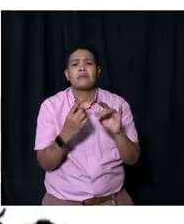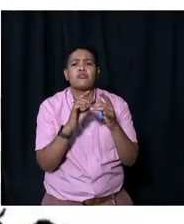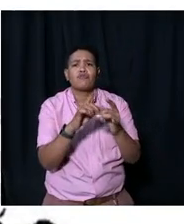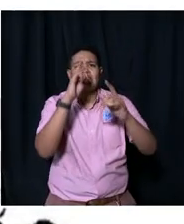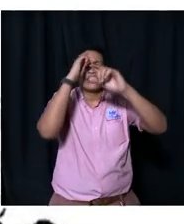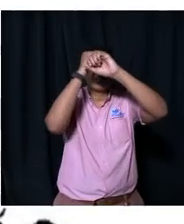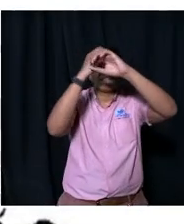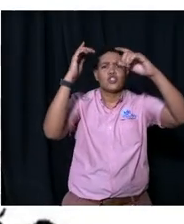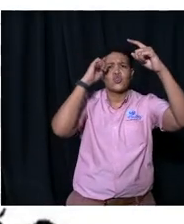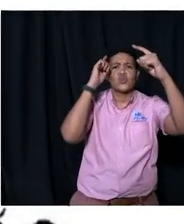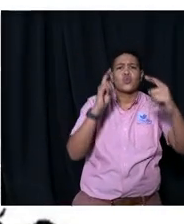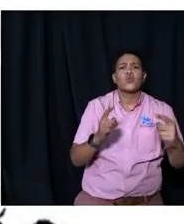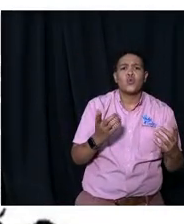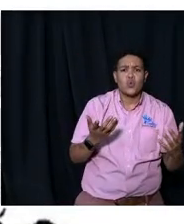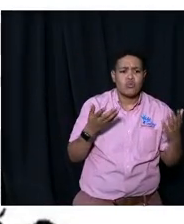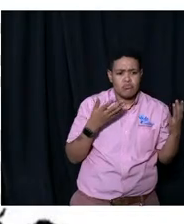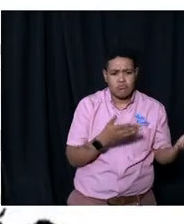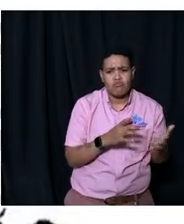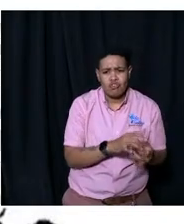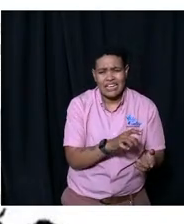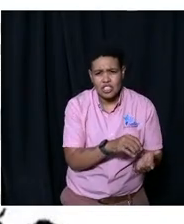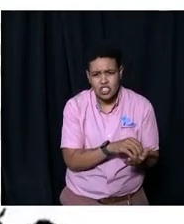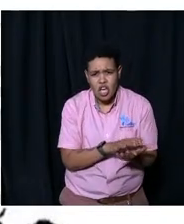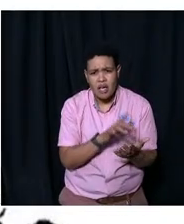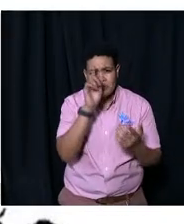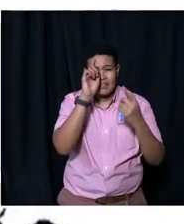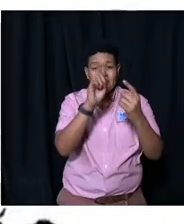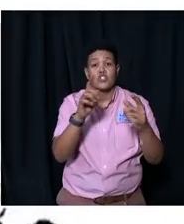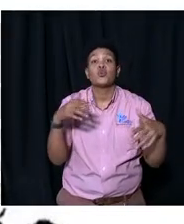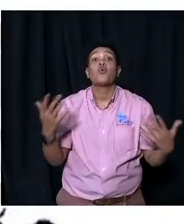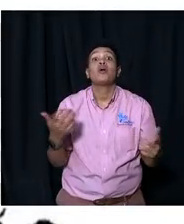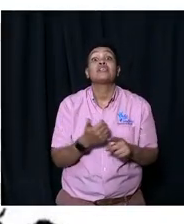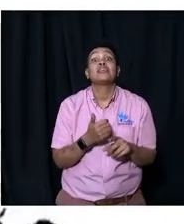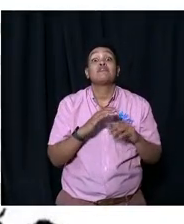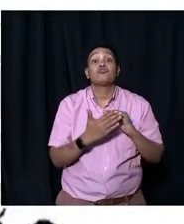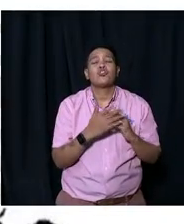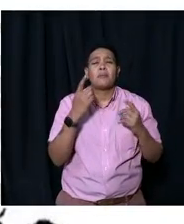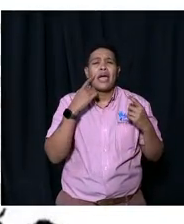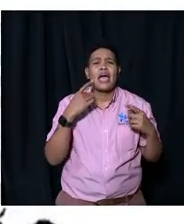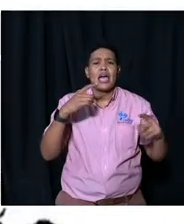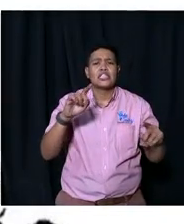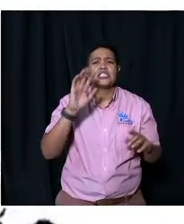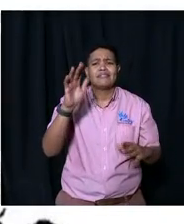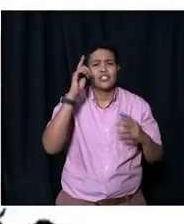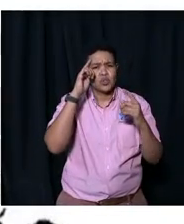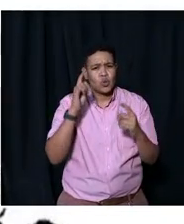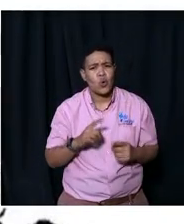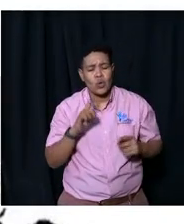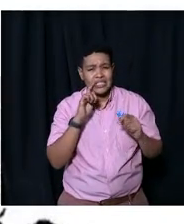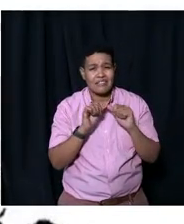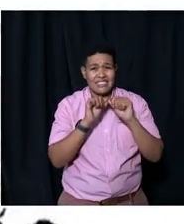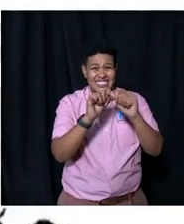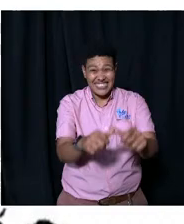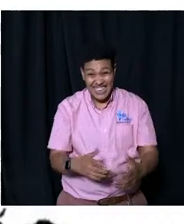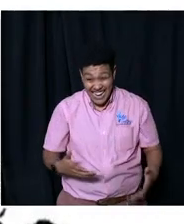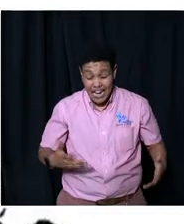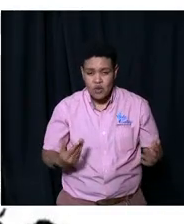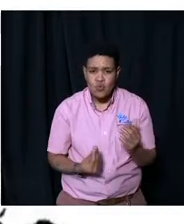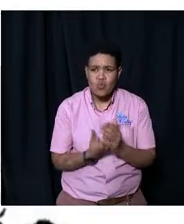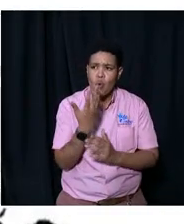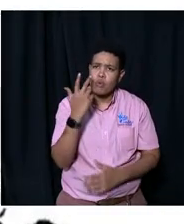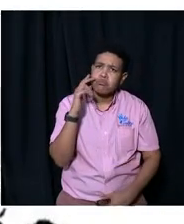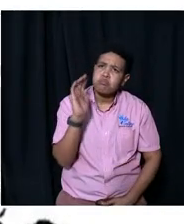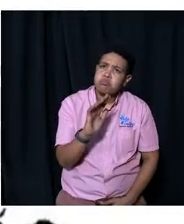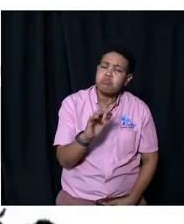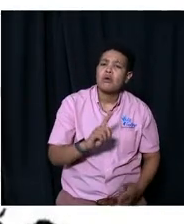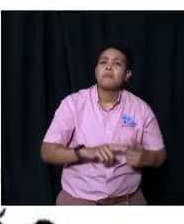vision, goals, and objectives of this document. The vision is Jamaica achieves its goals of sustained growth